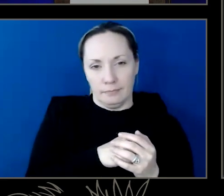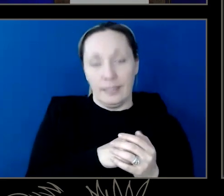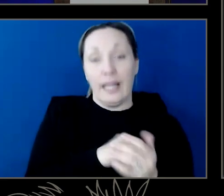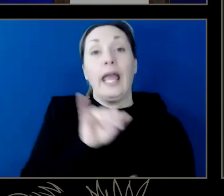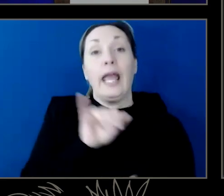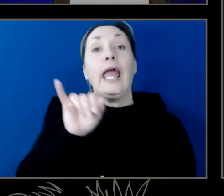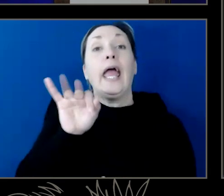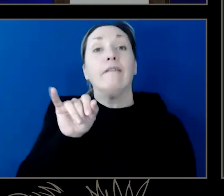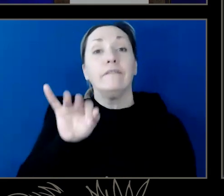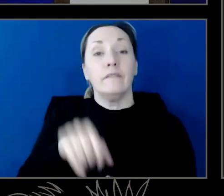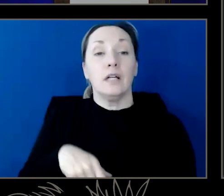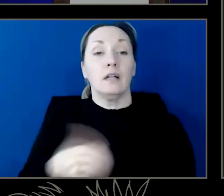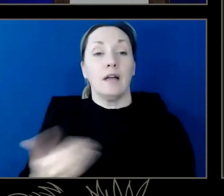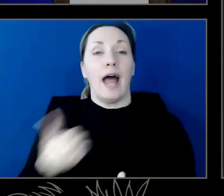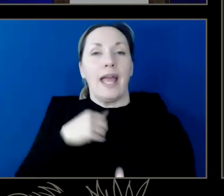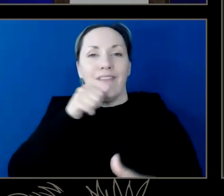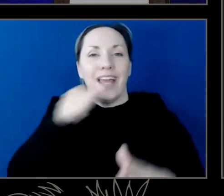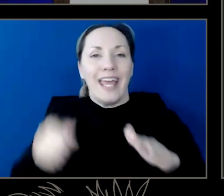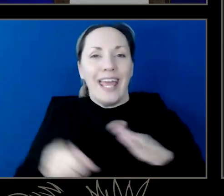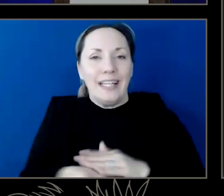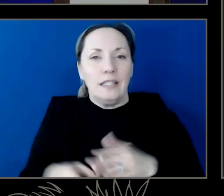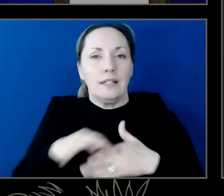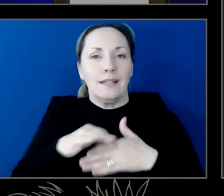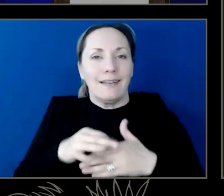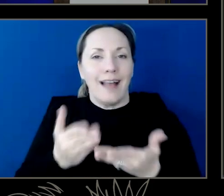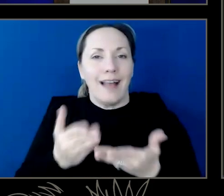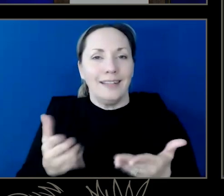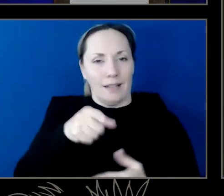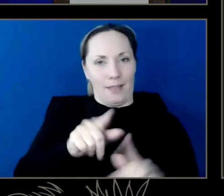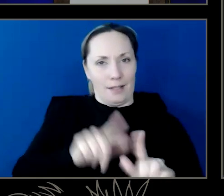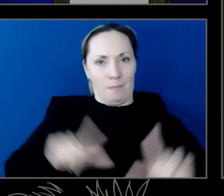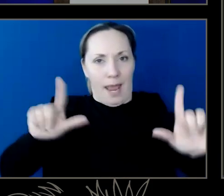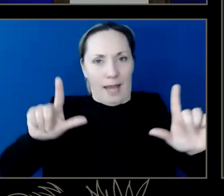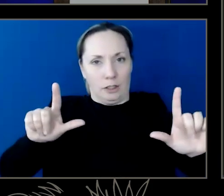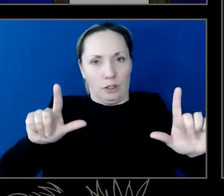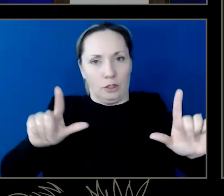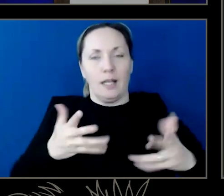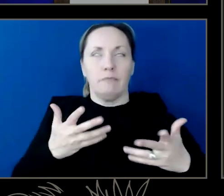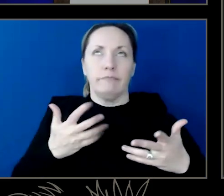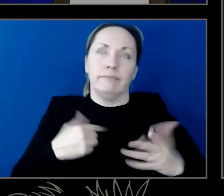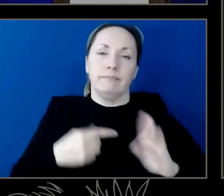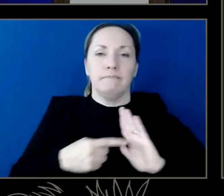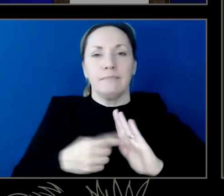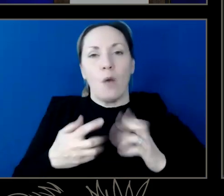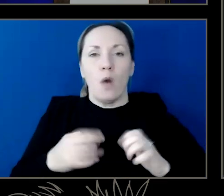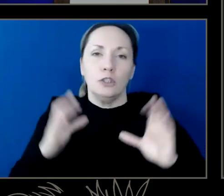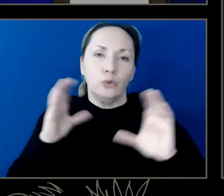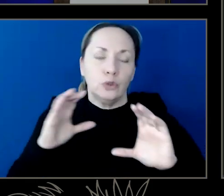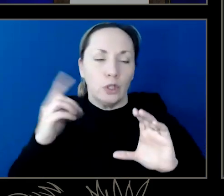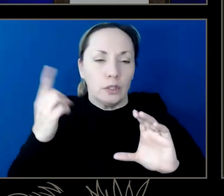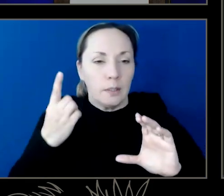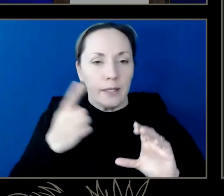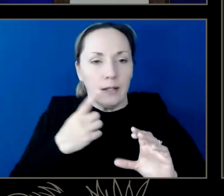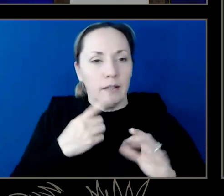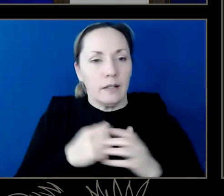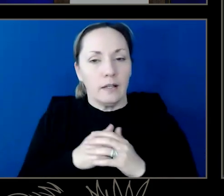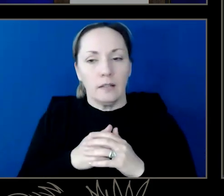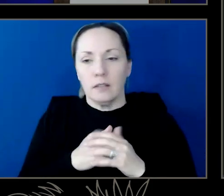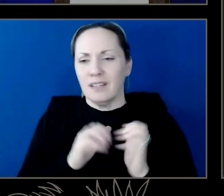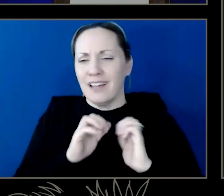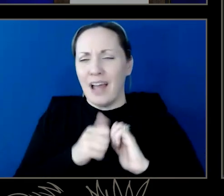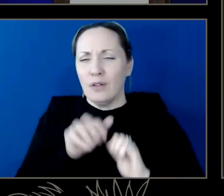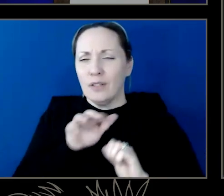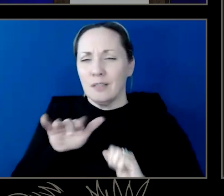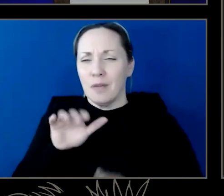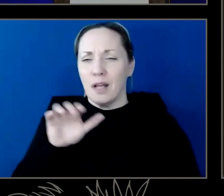If, for example, I had hidden content on this page and I wanted to search something, no. How do you